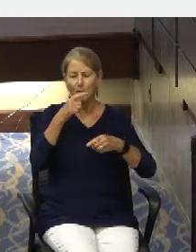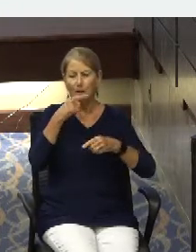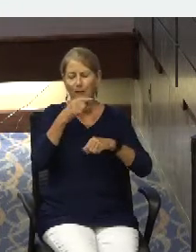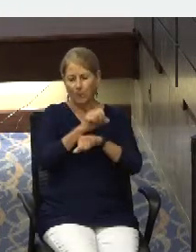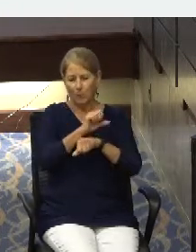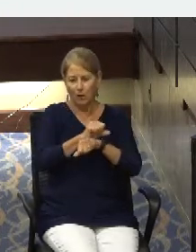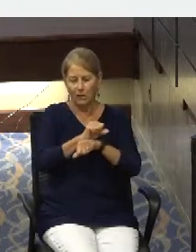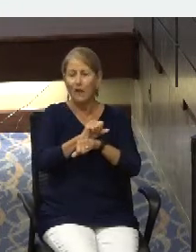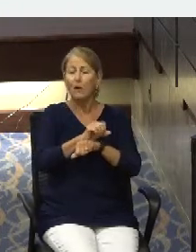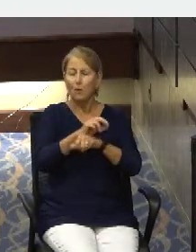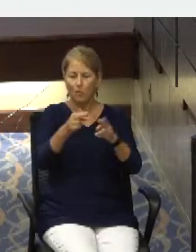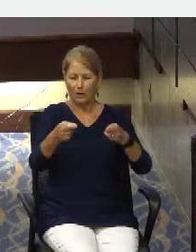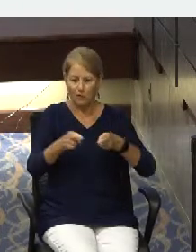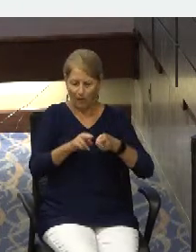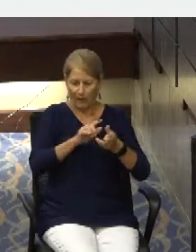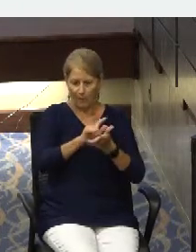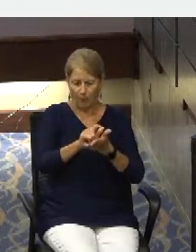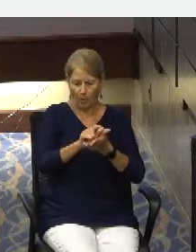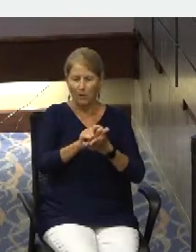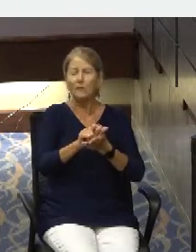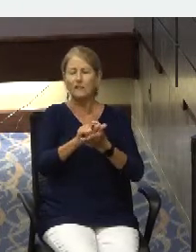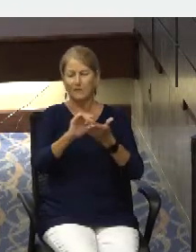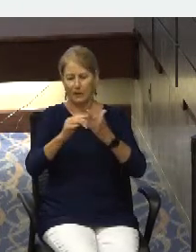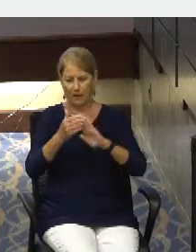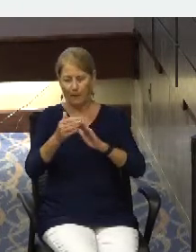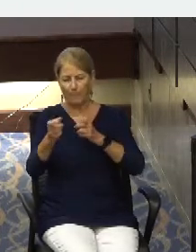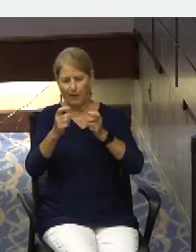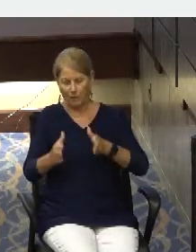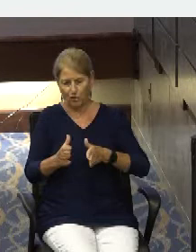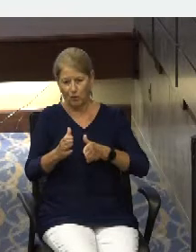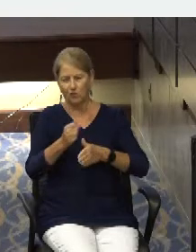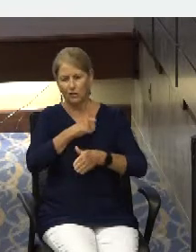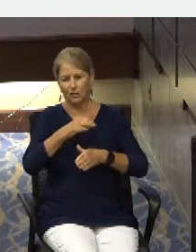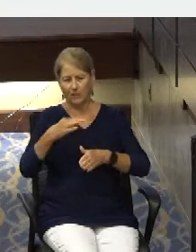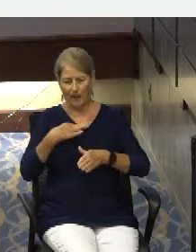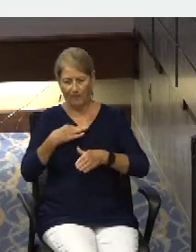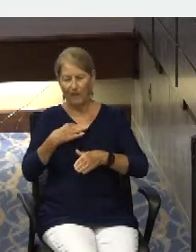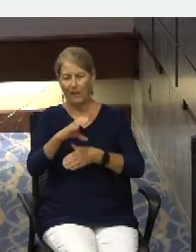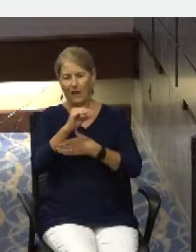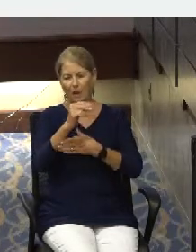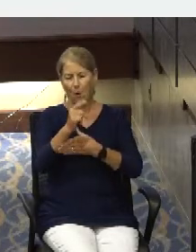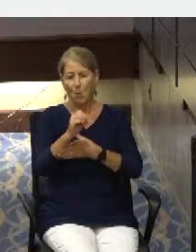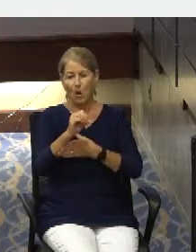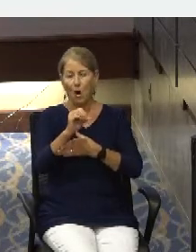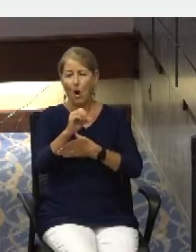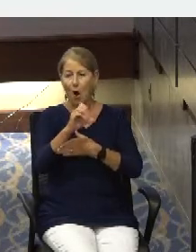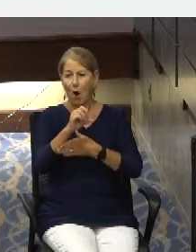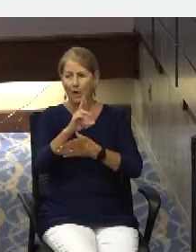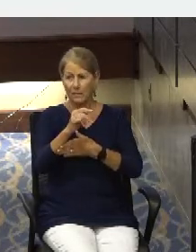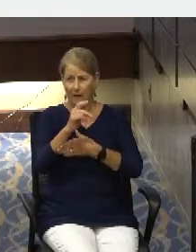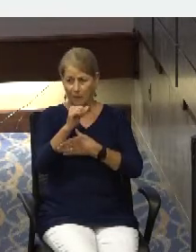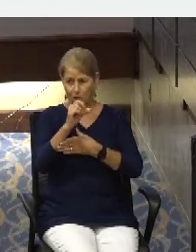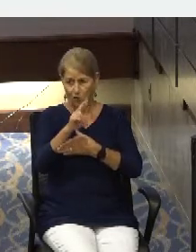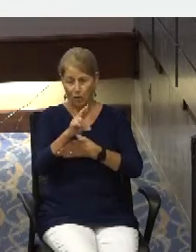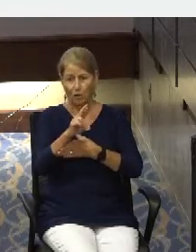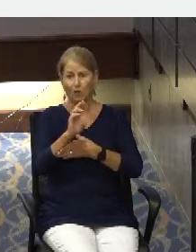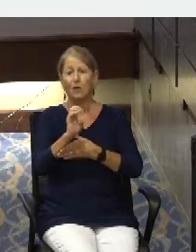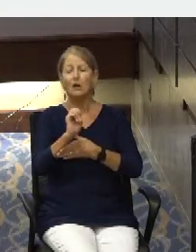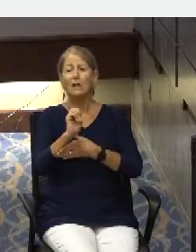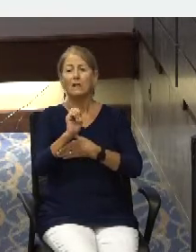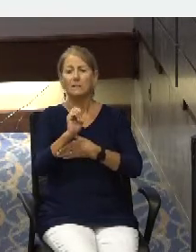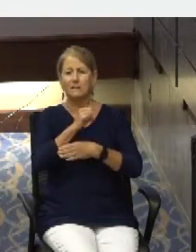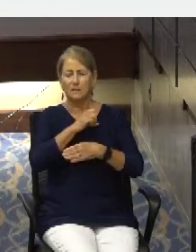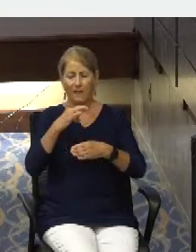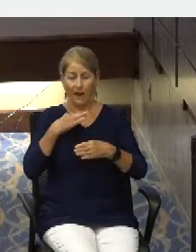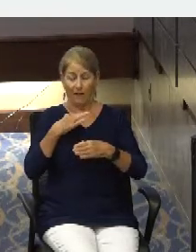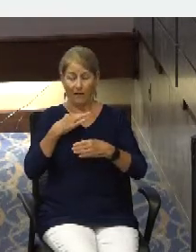Airport, Assistant City Manager, Creative Waco staff, CAECO Architecture staff, representatives from the Aviation Advisory